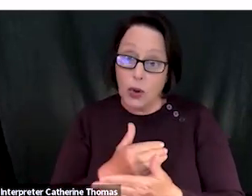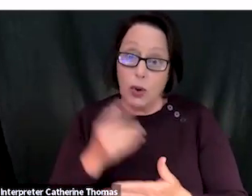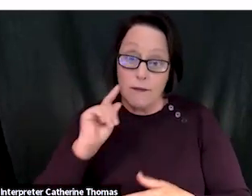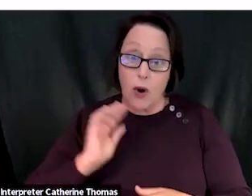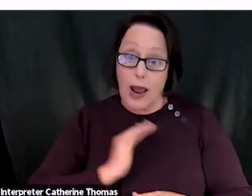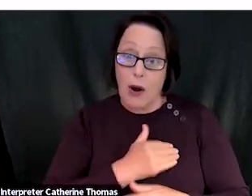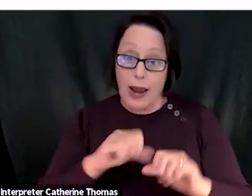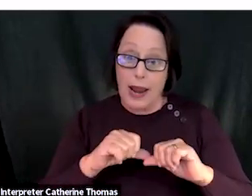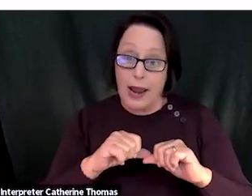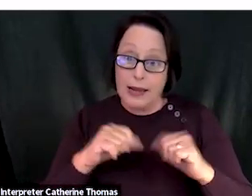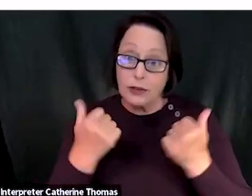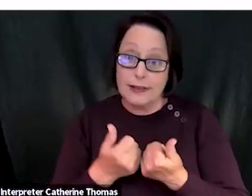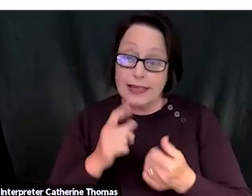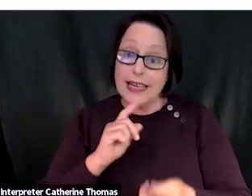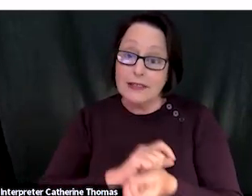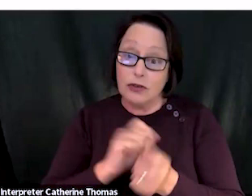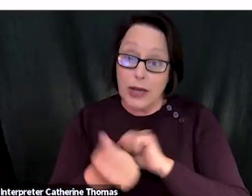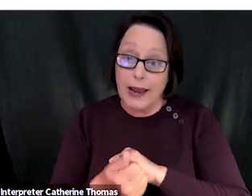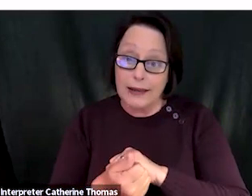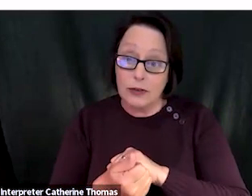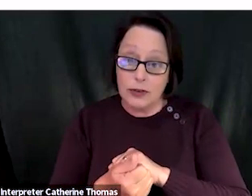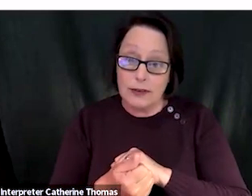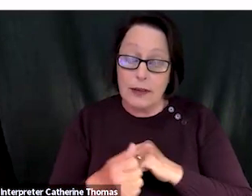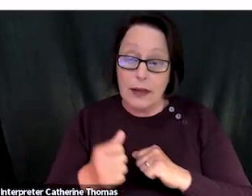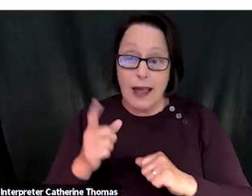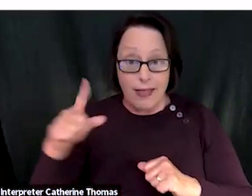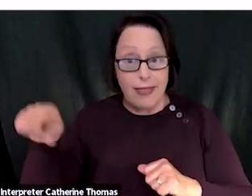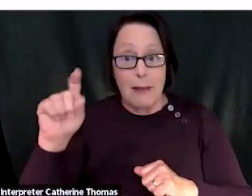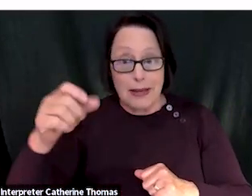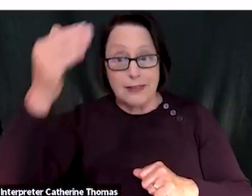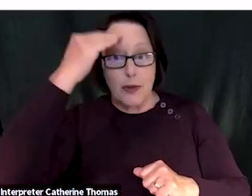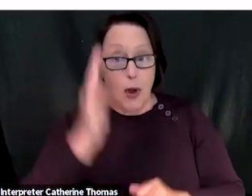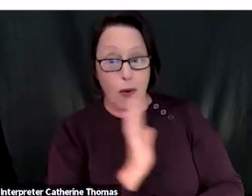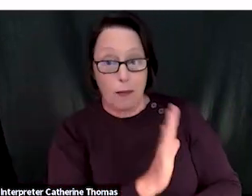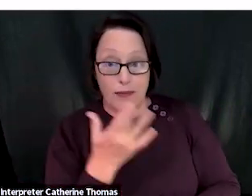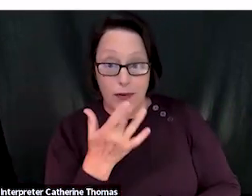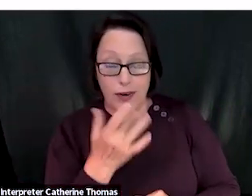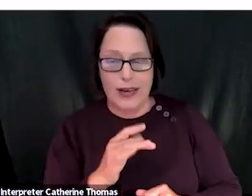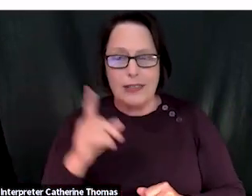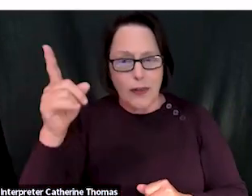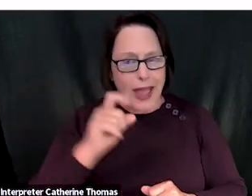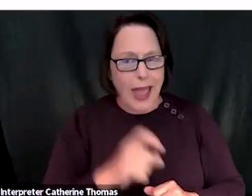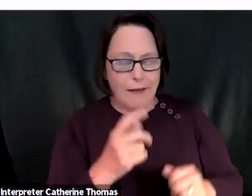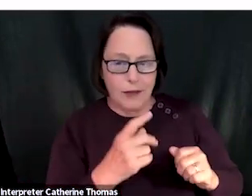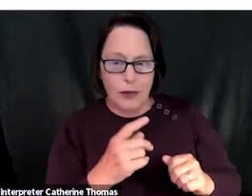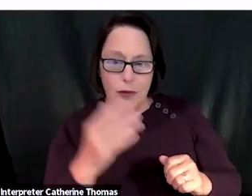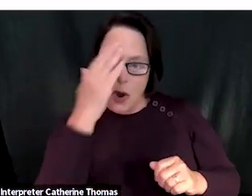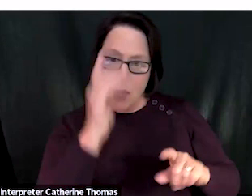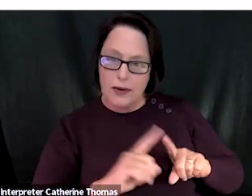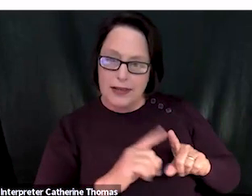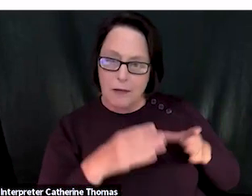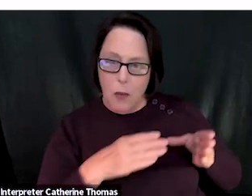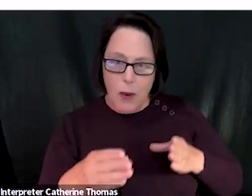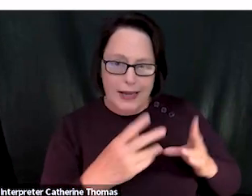to understand that there are multiple ways of knowing and understanding and using